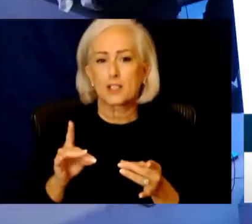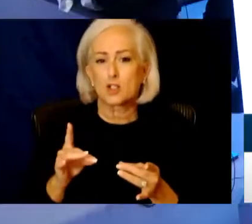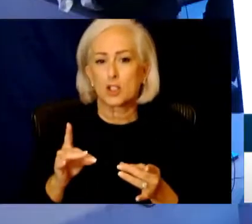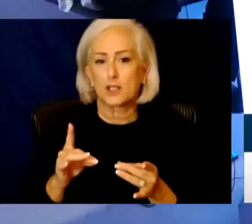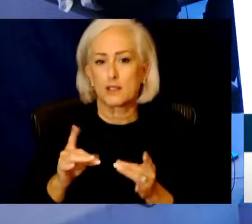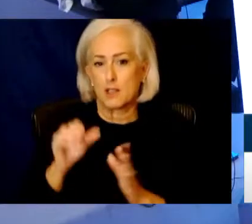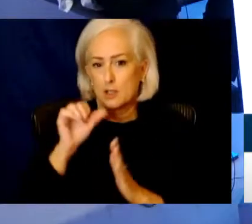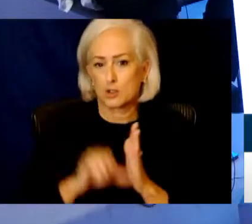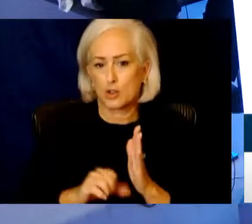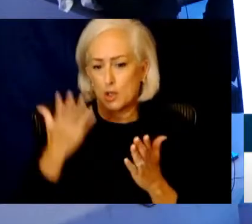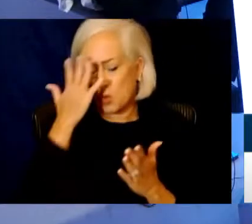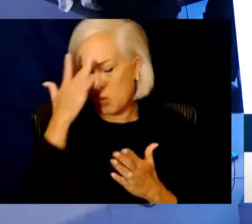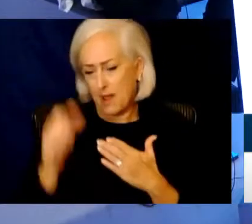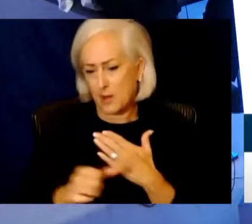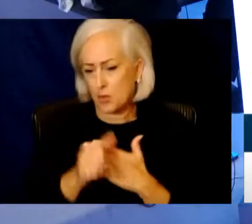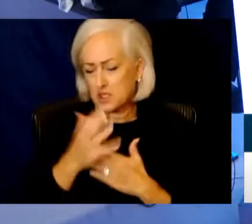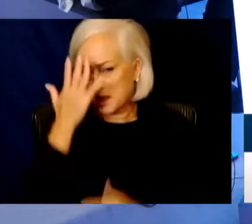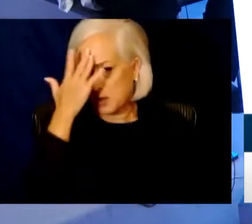risky. So